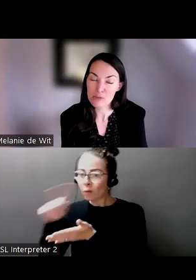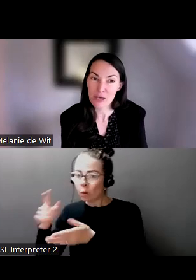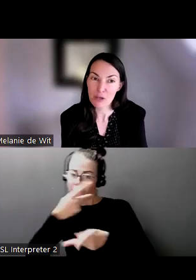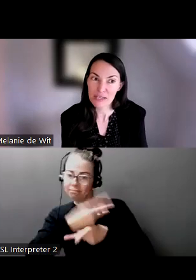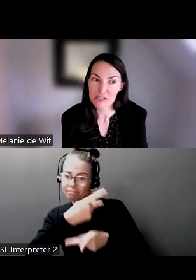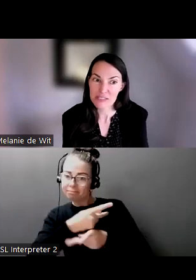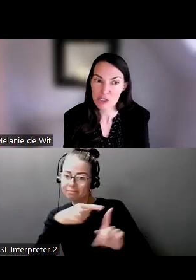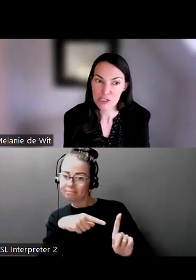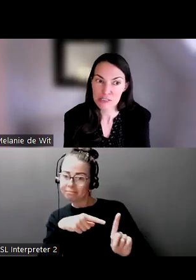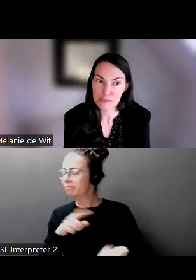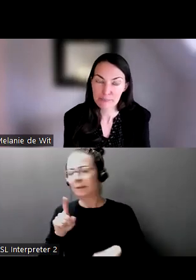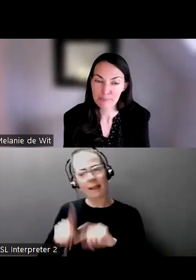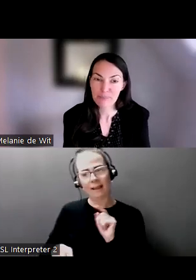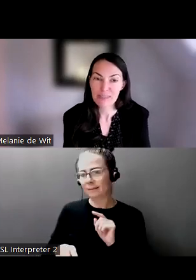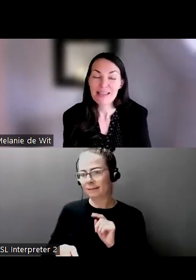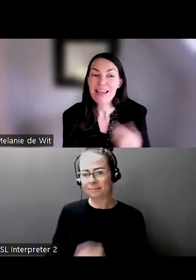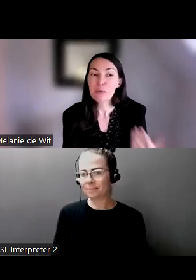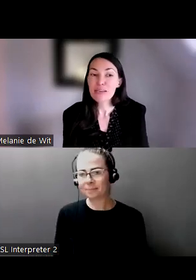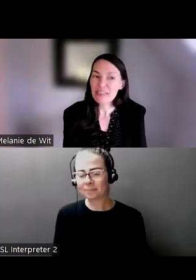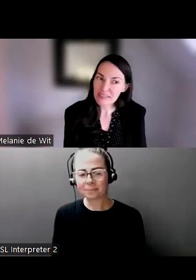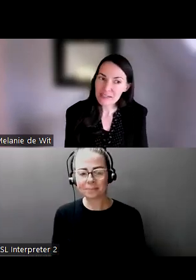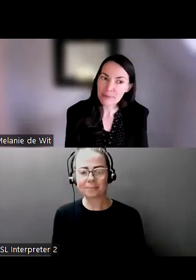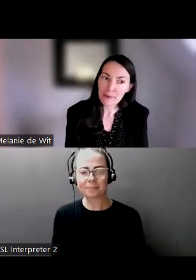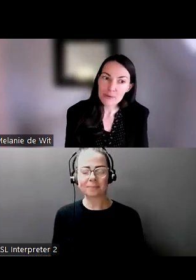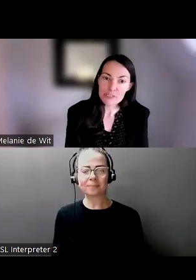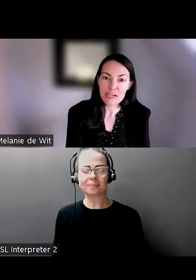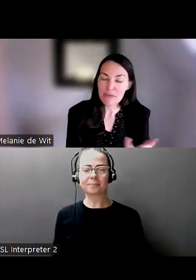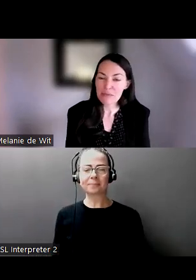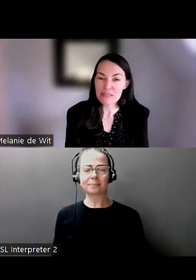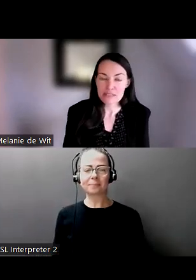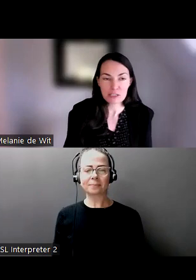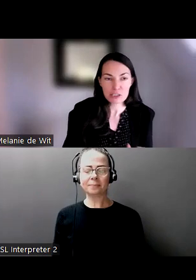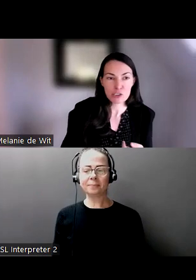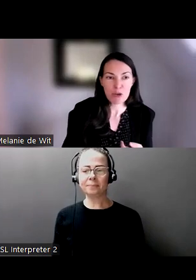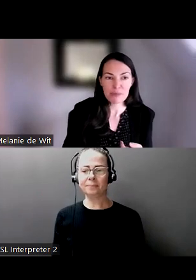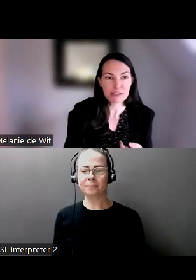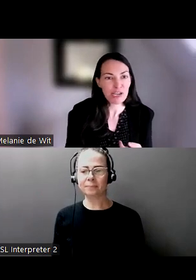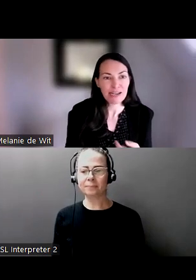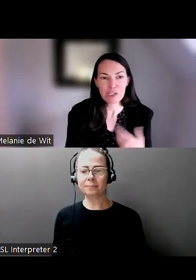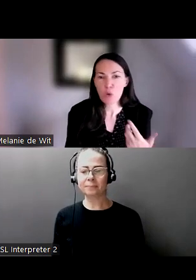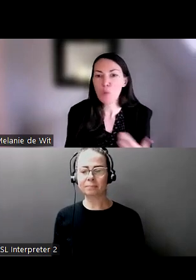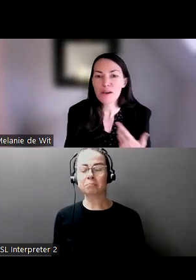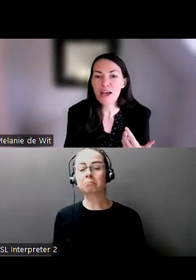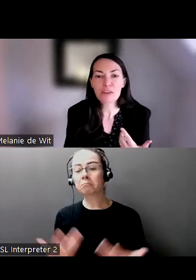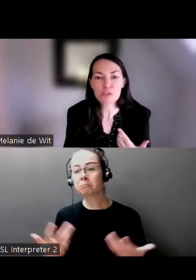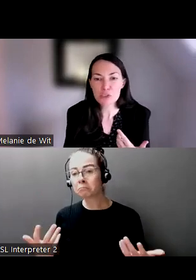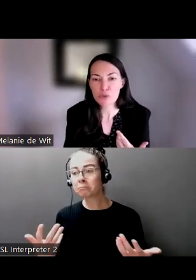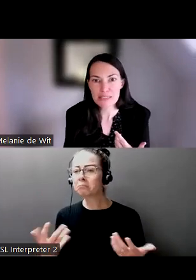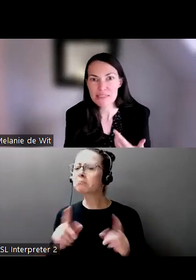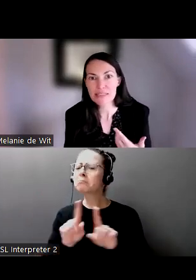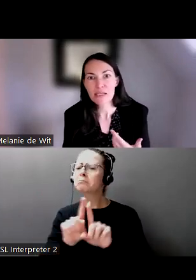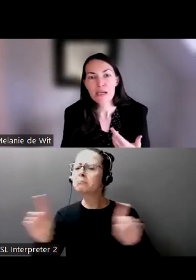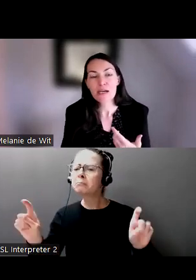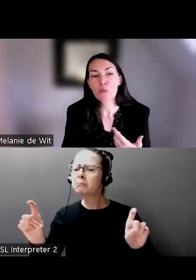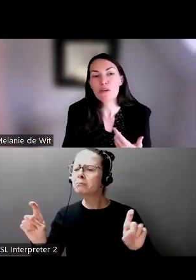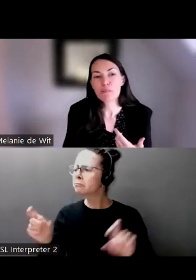making those healthcare decisions. And we can think about, and maybe this is good to drop in the chat, what other